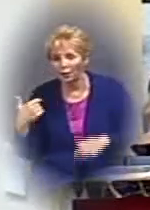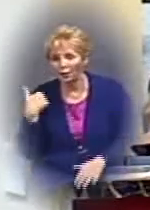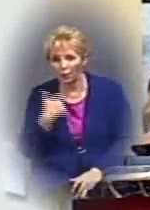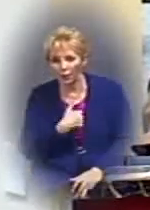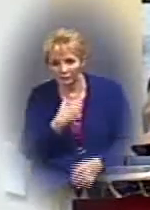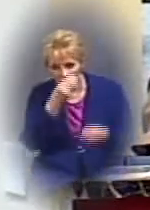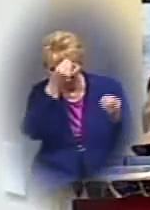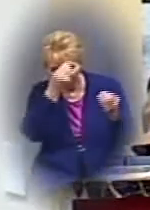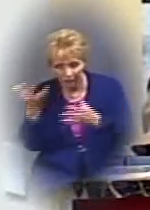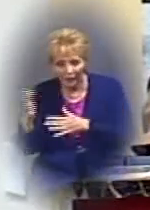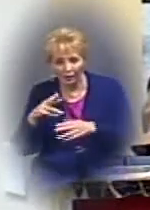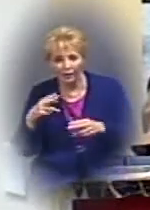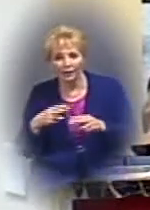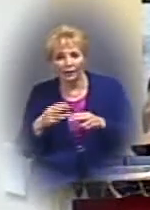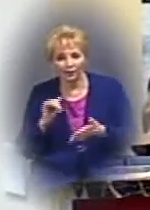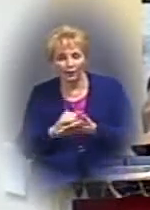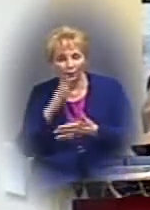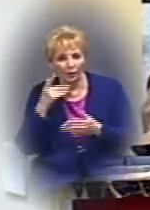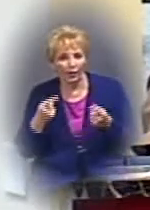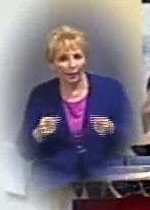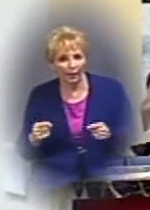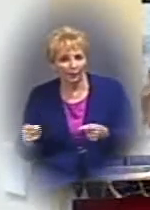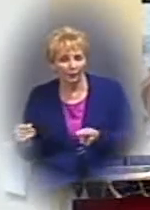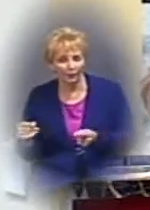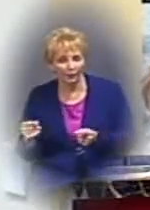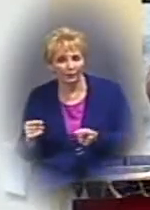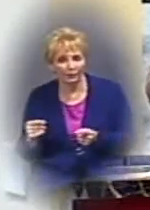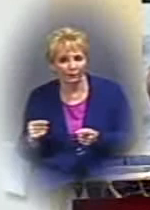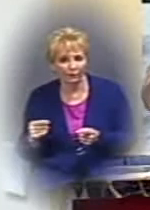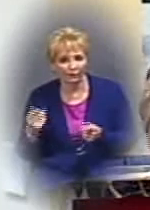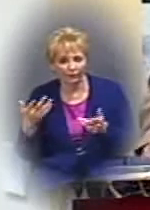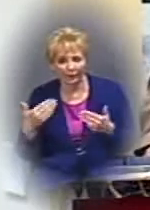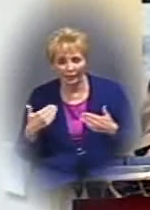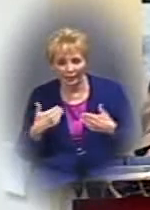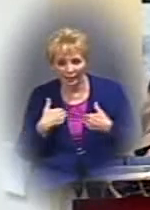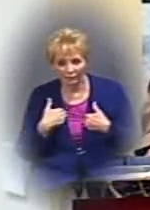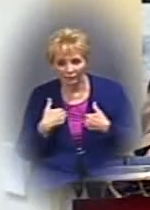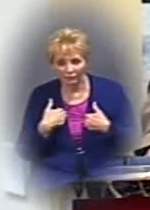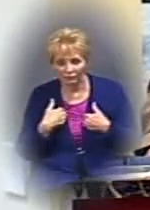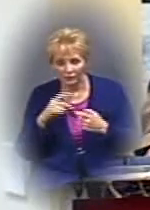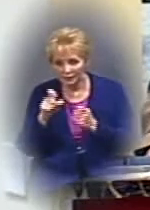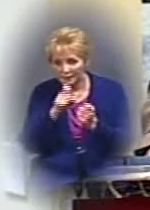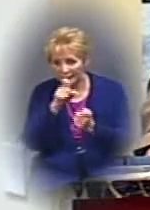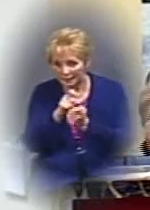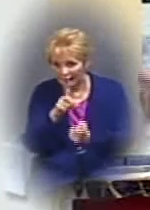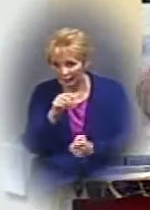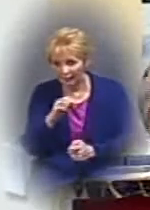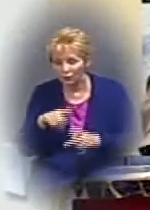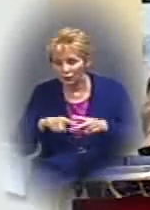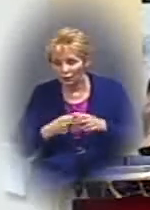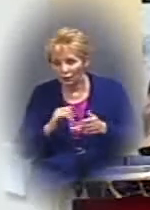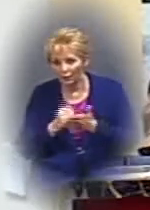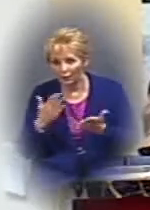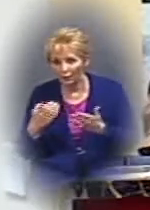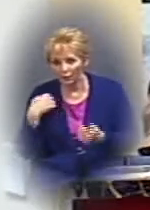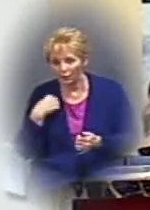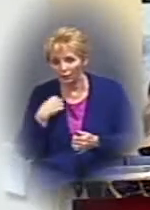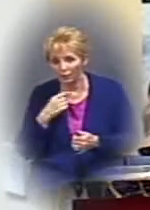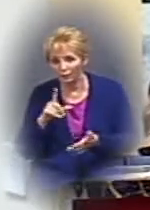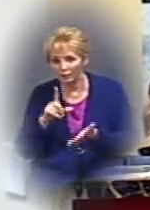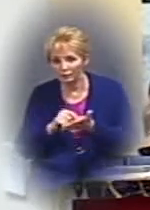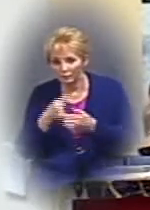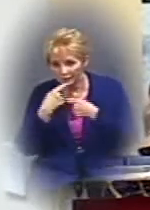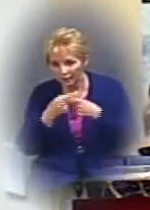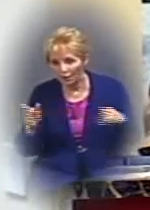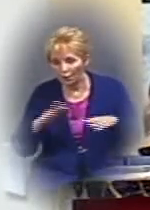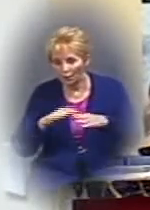letting all the customers know that that's going to be happening. And as soon as we have a firm date when they're going to start that, we plan to do a press release and let everybody